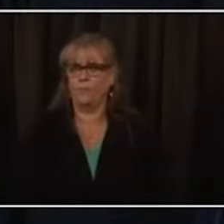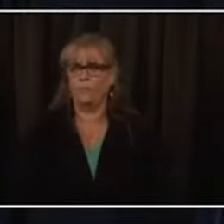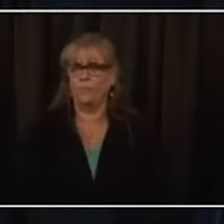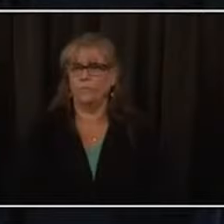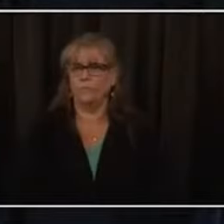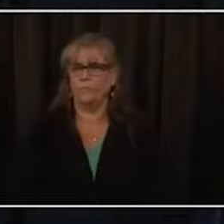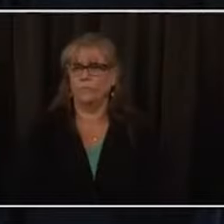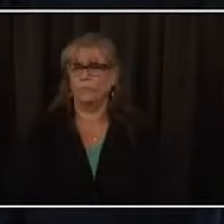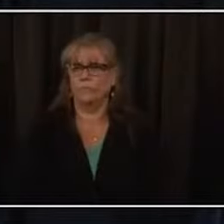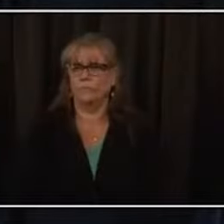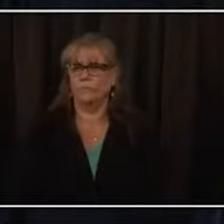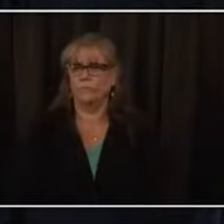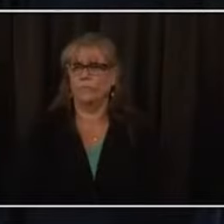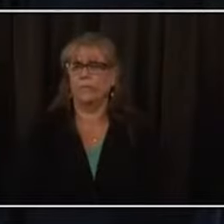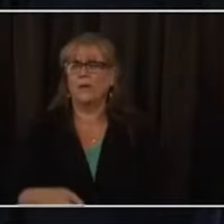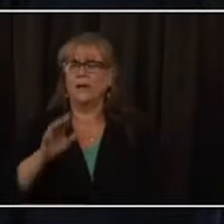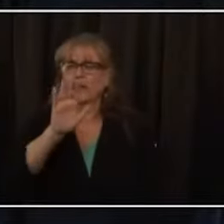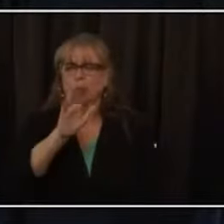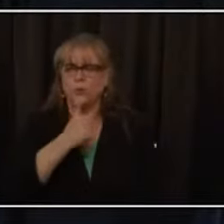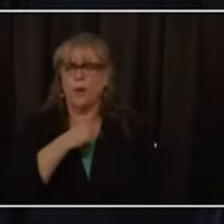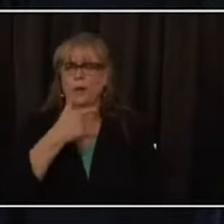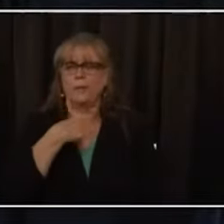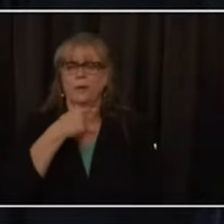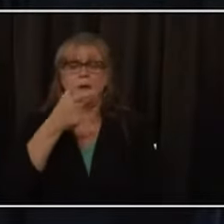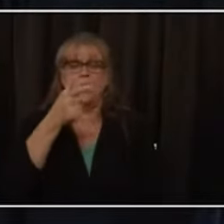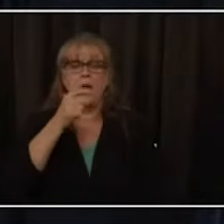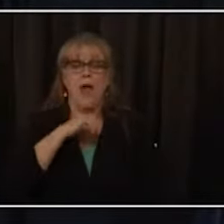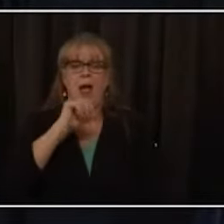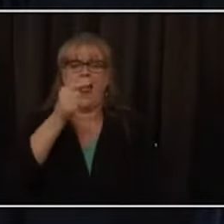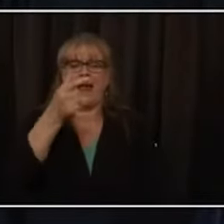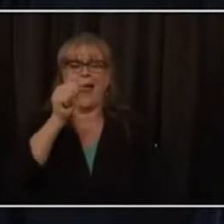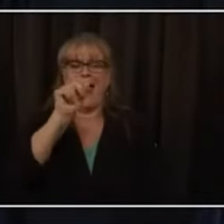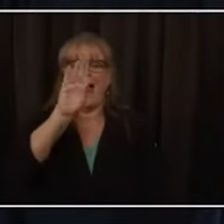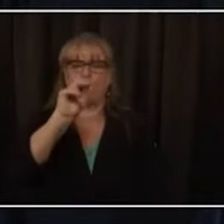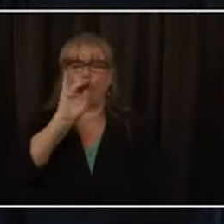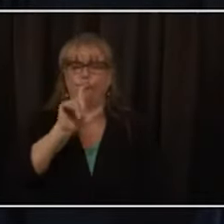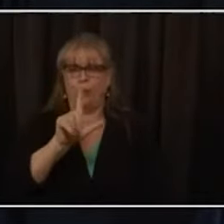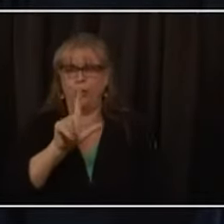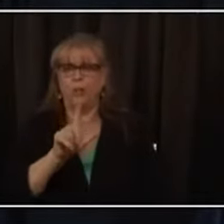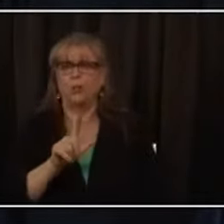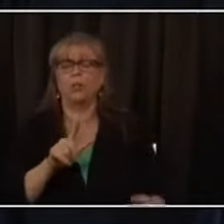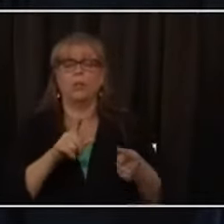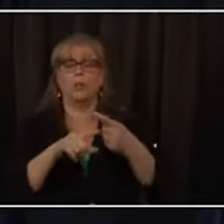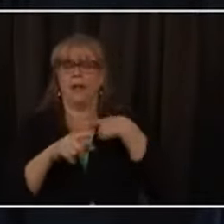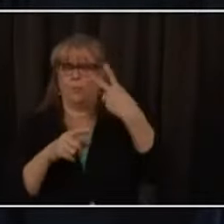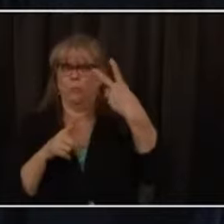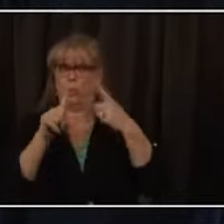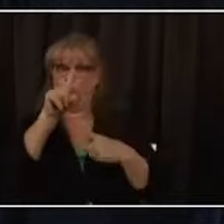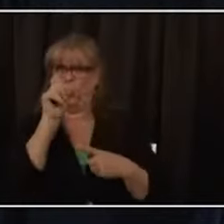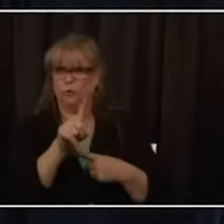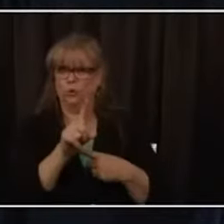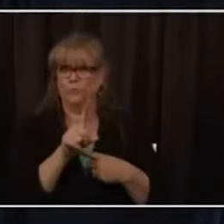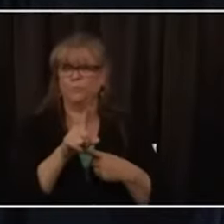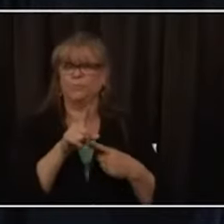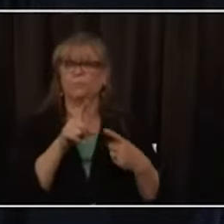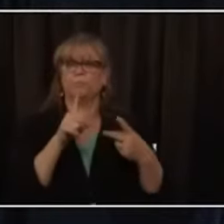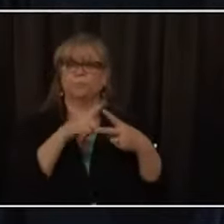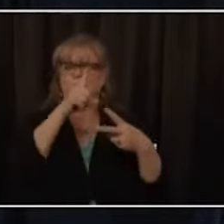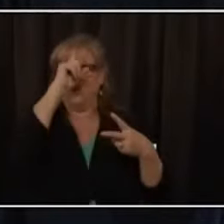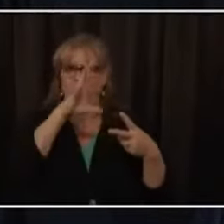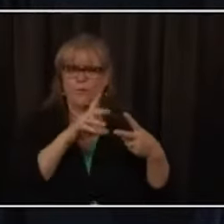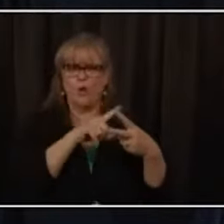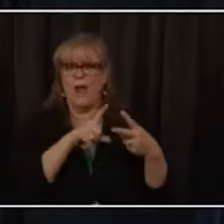Sorry about that. This is Gabrielle from Fox 31. I have 2 quick questions. One is for you, Governor Polis, and the other for Dr.